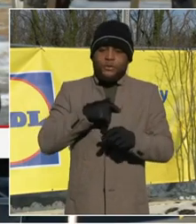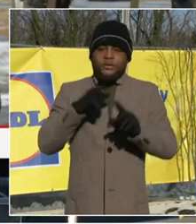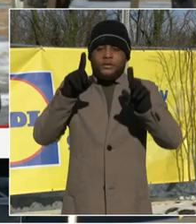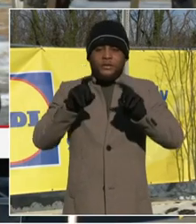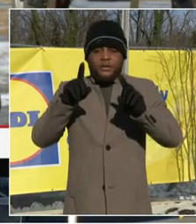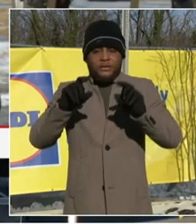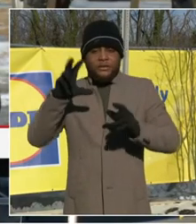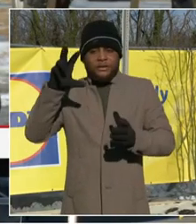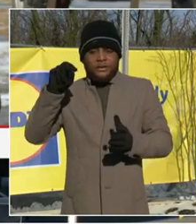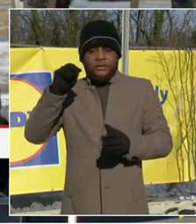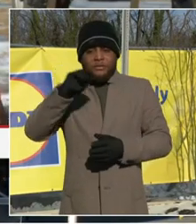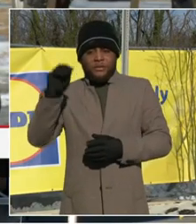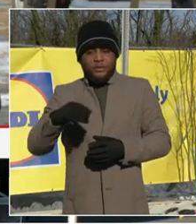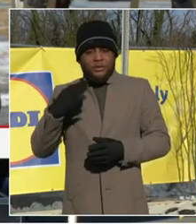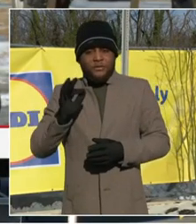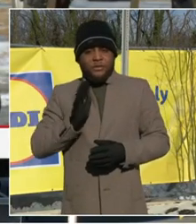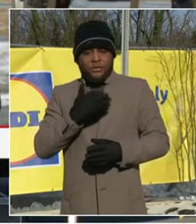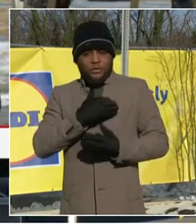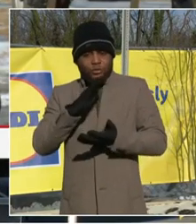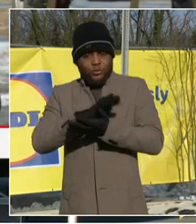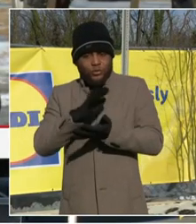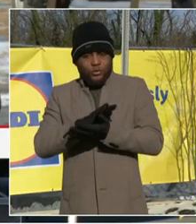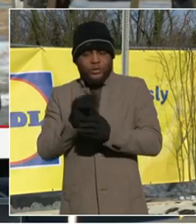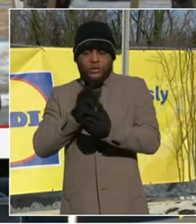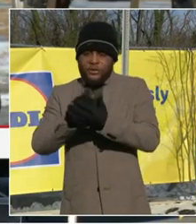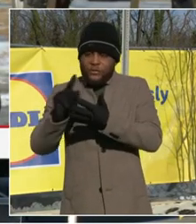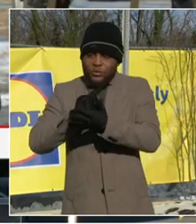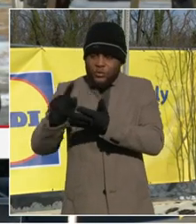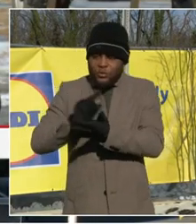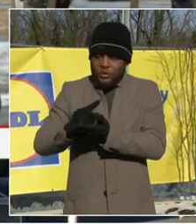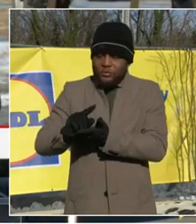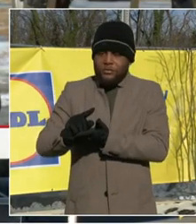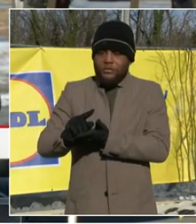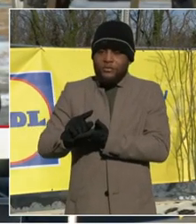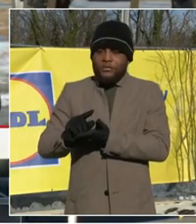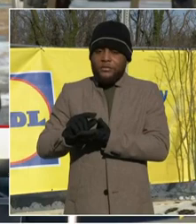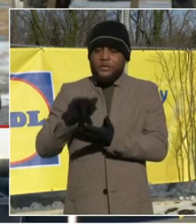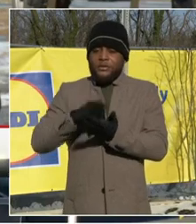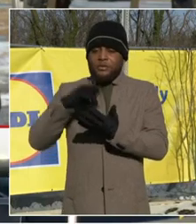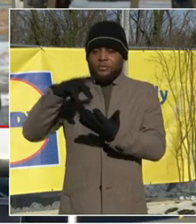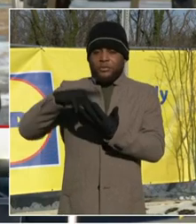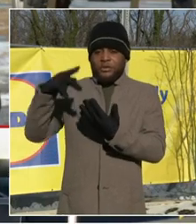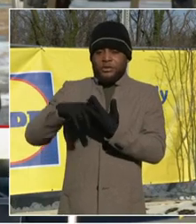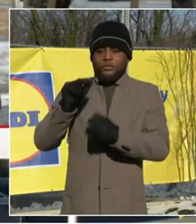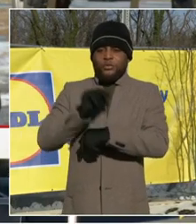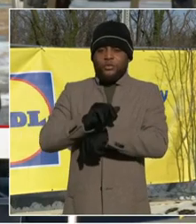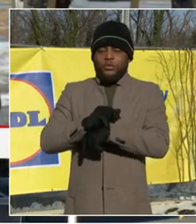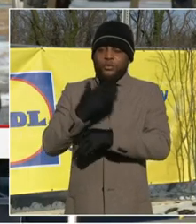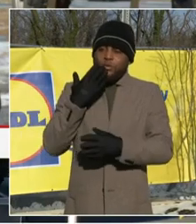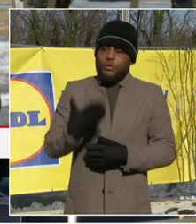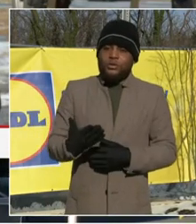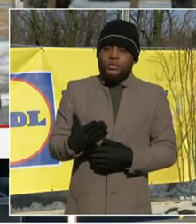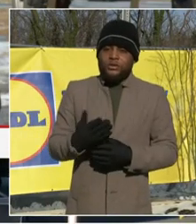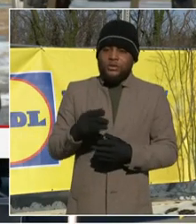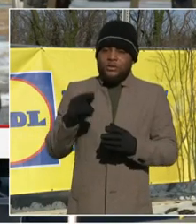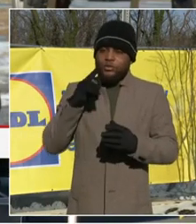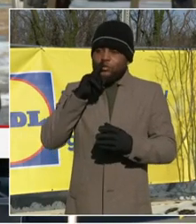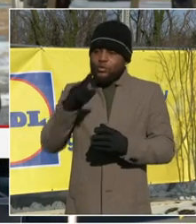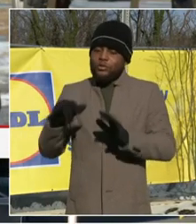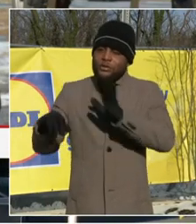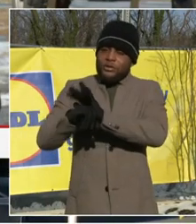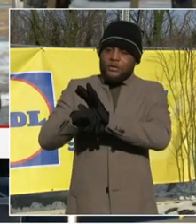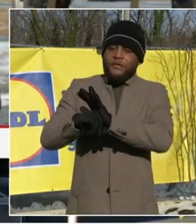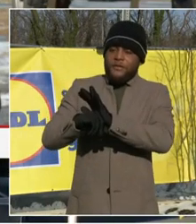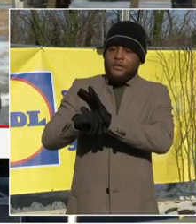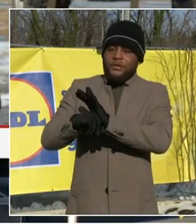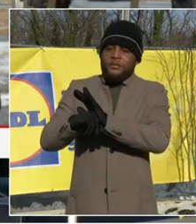of our schools every week, and that program has worked well to identify asymptomatic COVID, and we